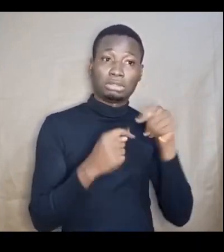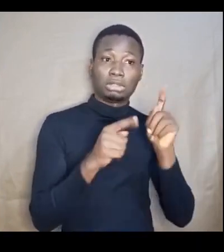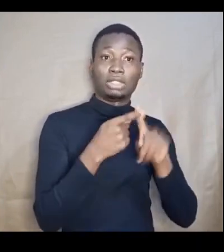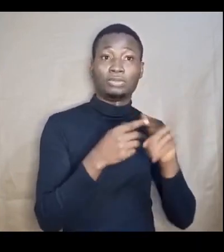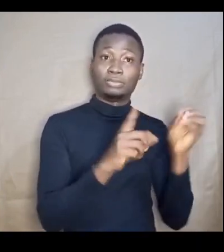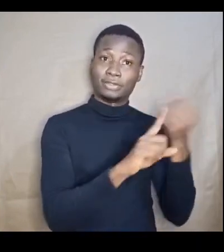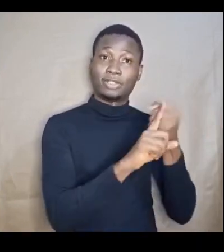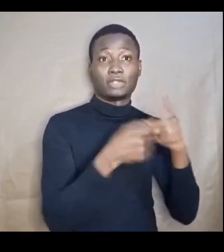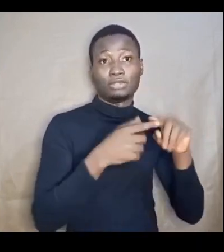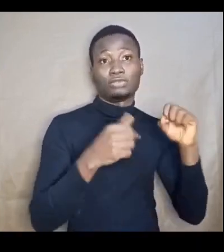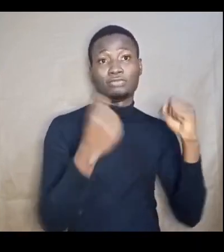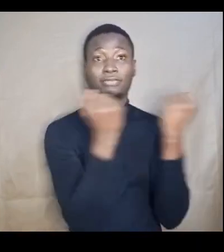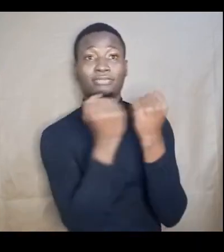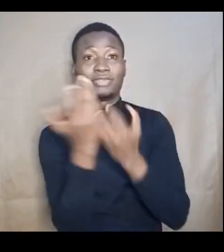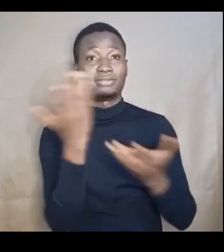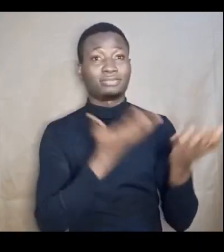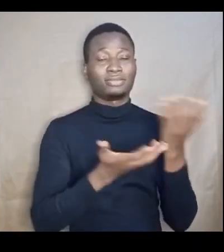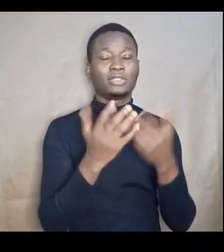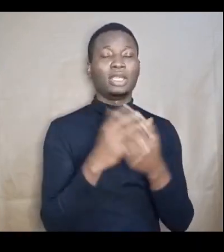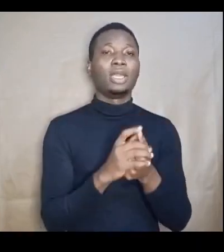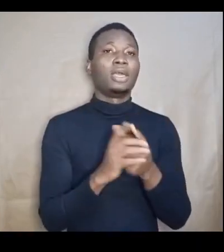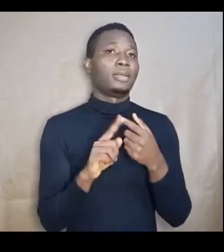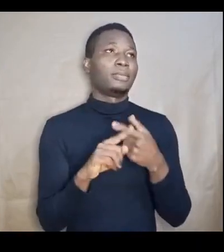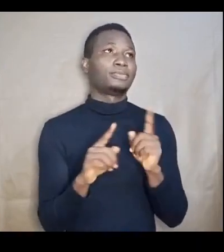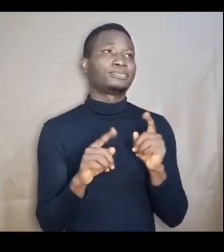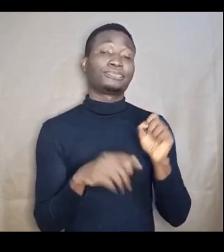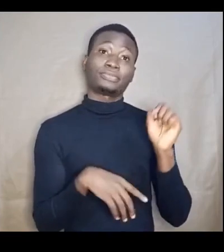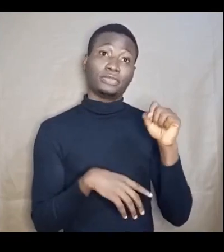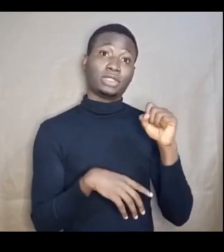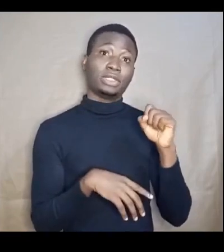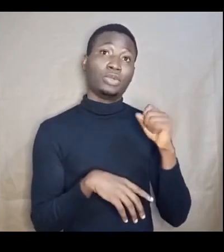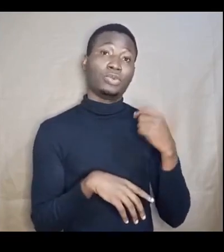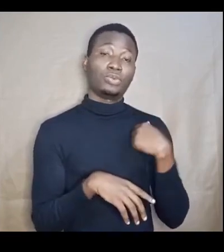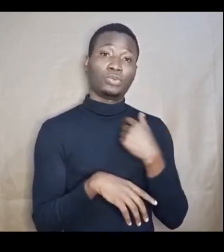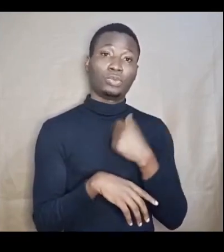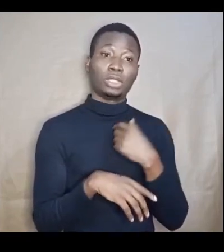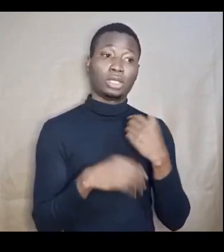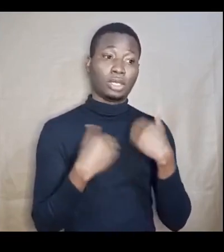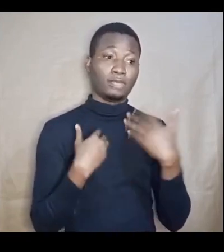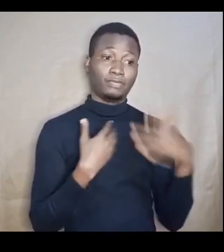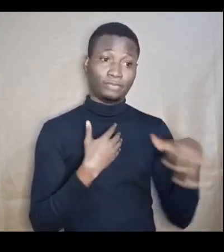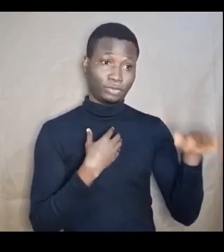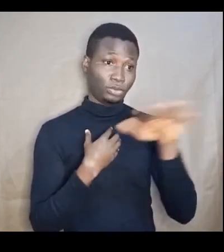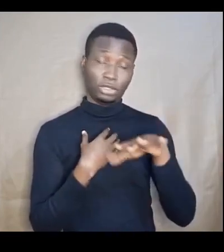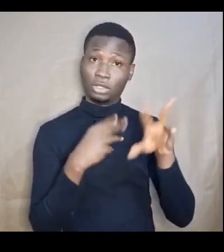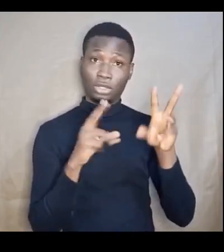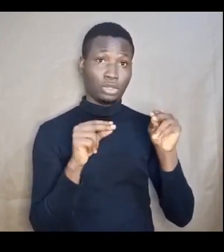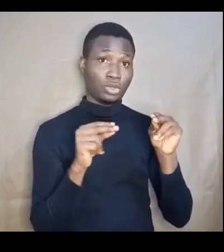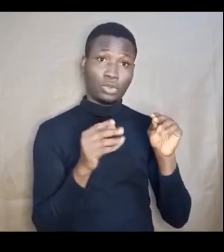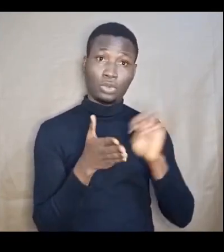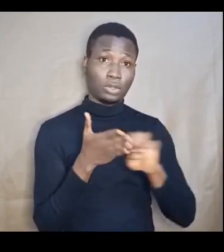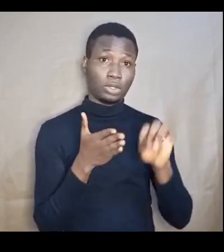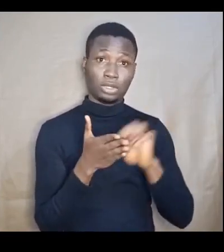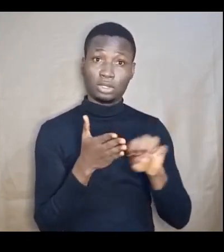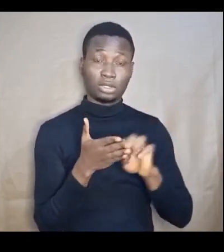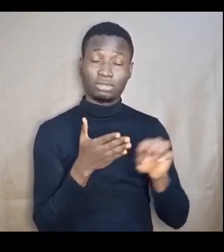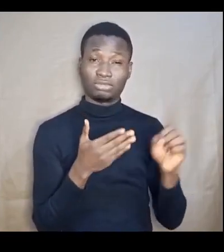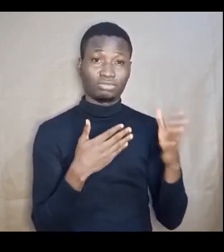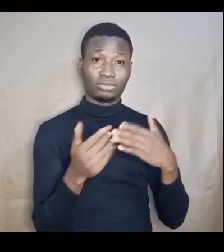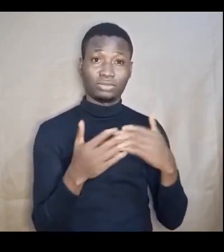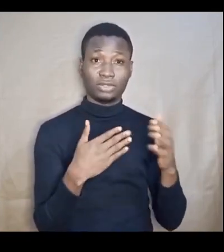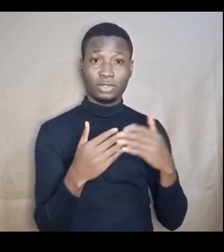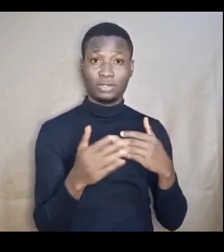so forth. Why we don't, excuse or say, okay, whether it's